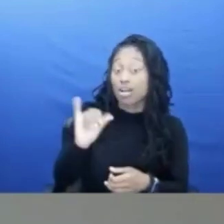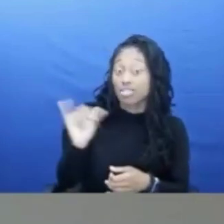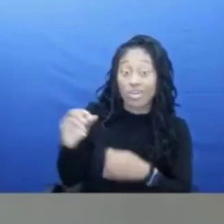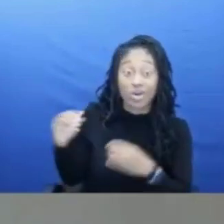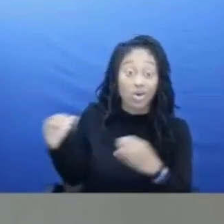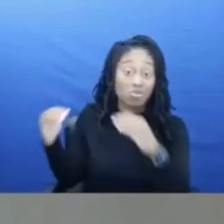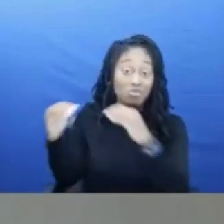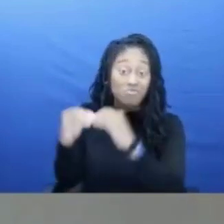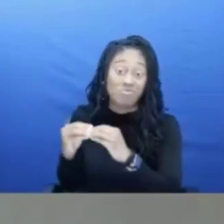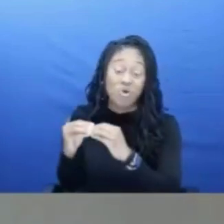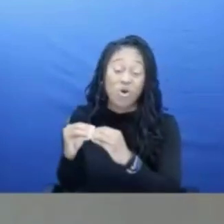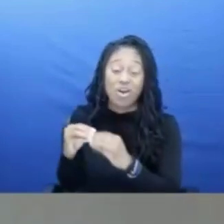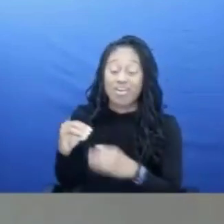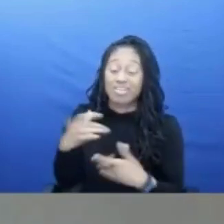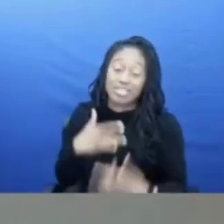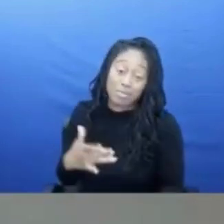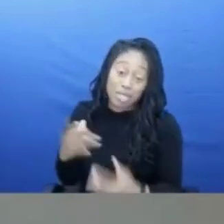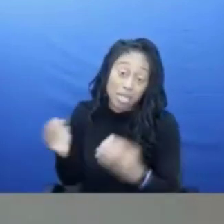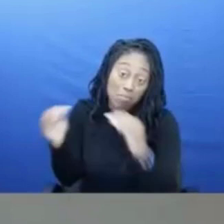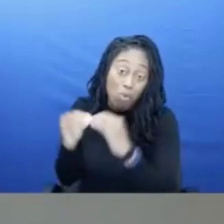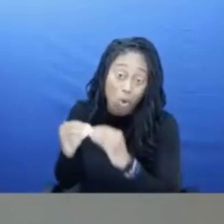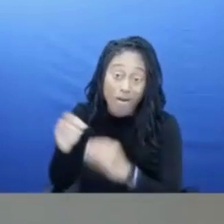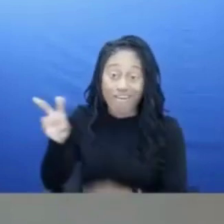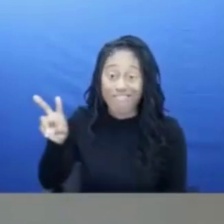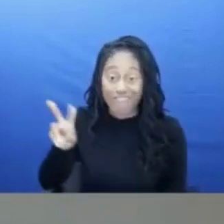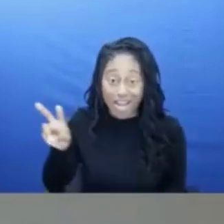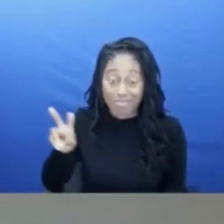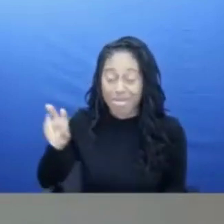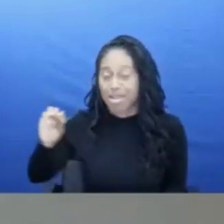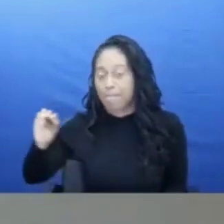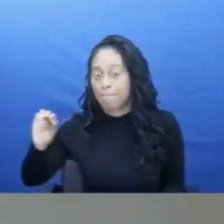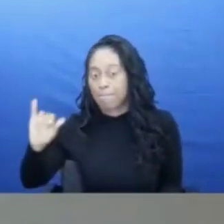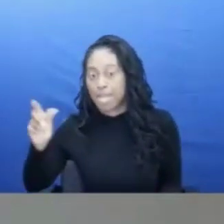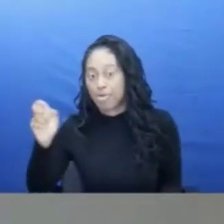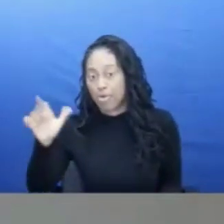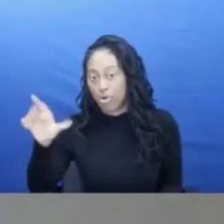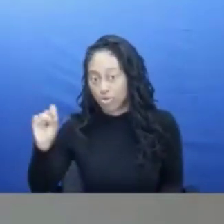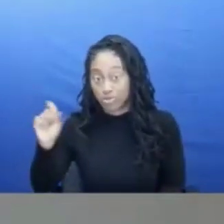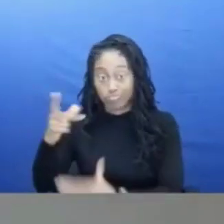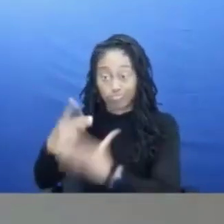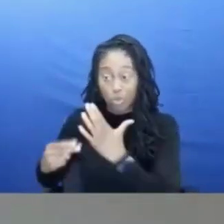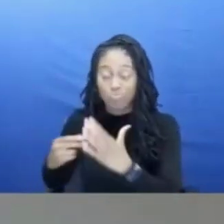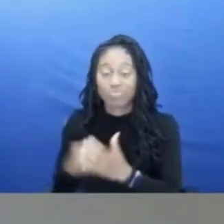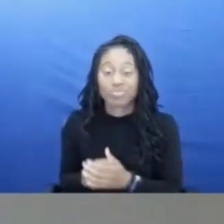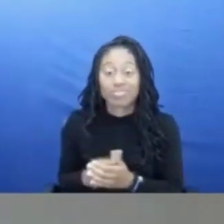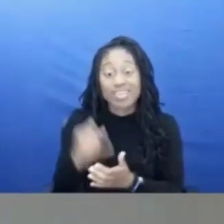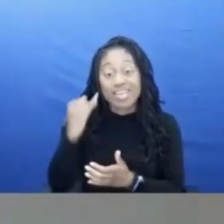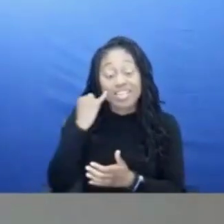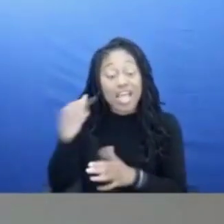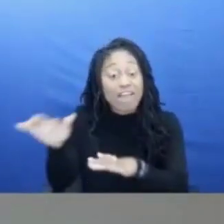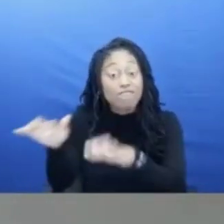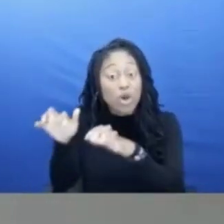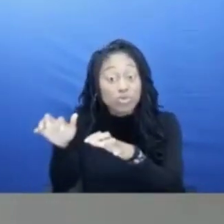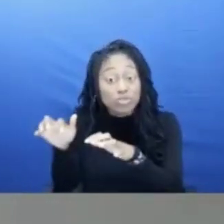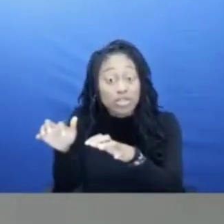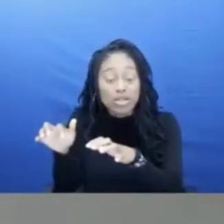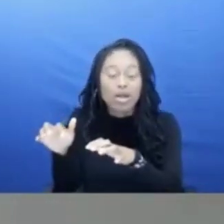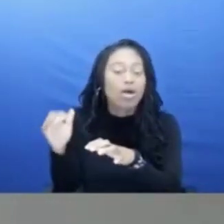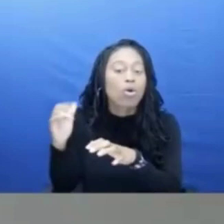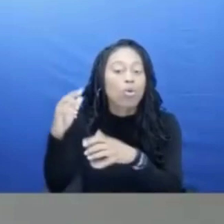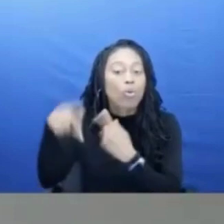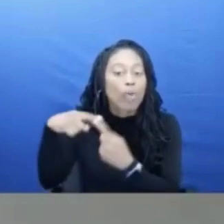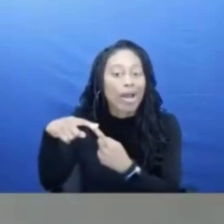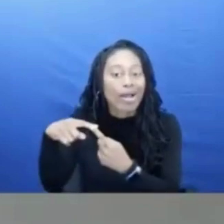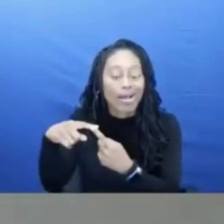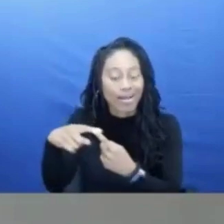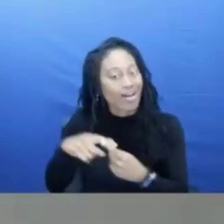to be higher in their vitamin and mineral content. And this is because right before they're frozen, that's after being